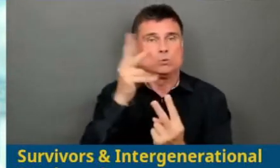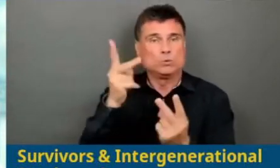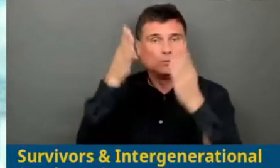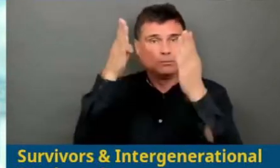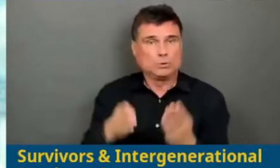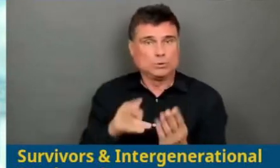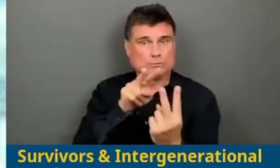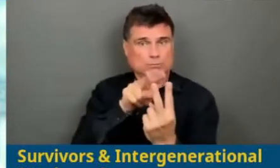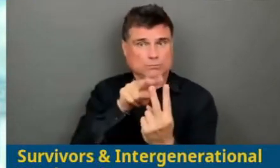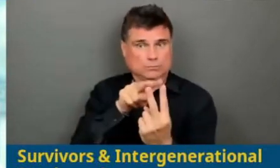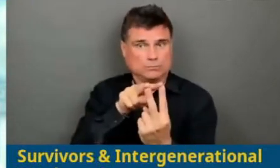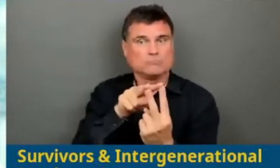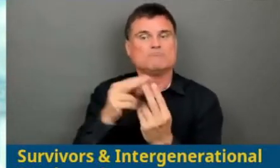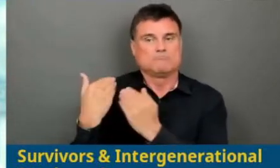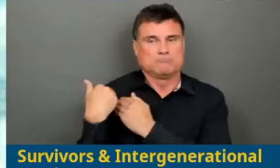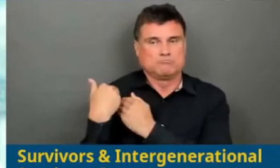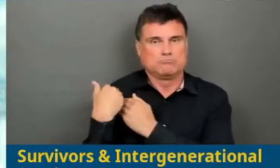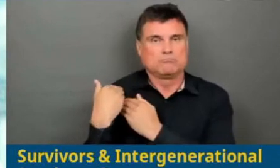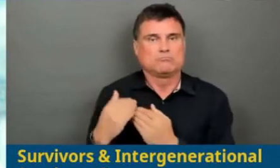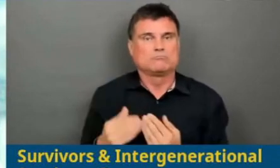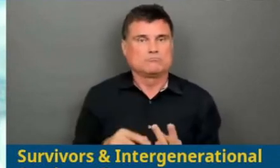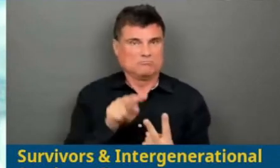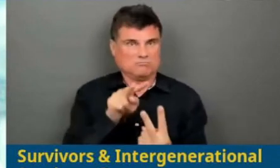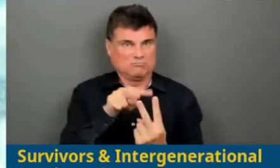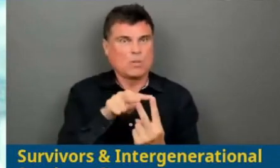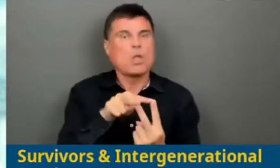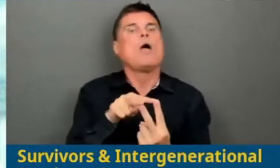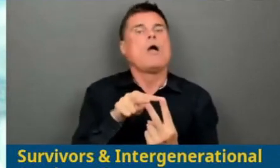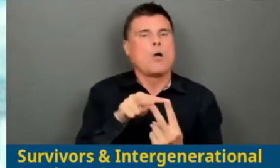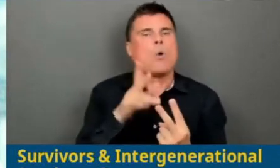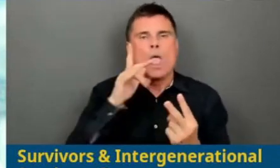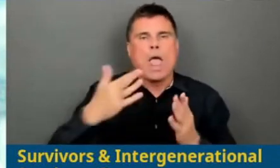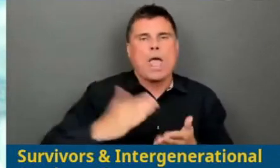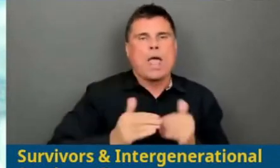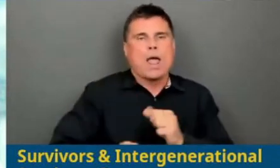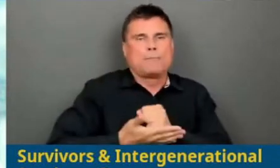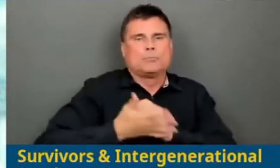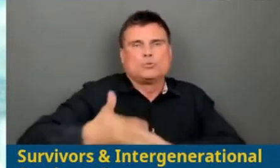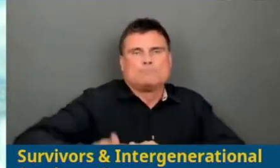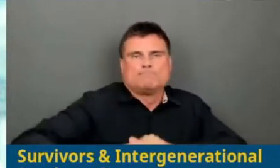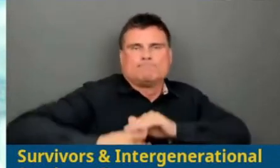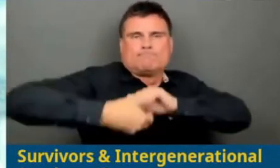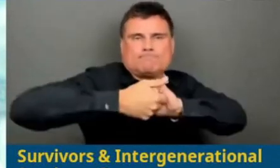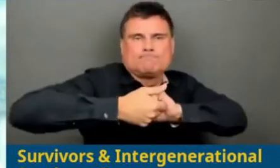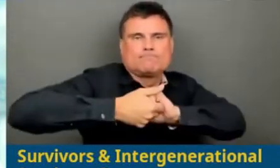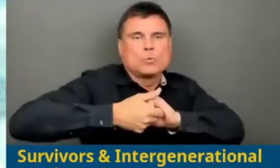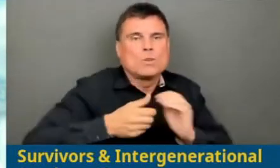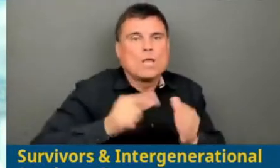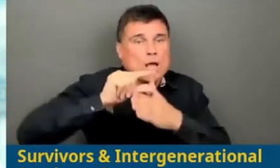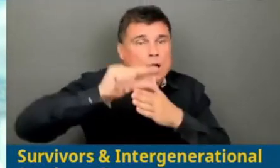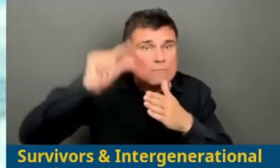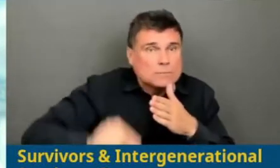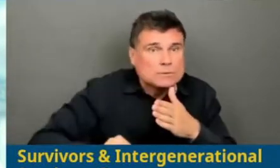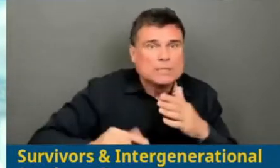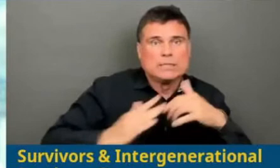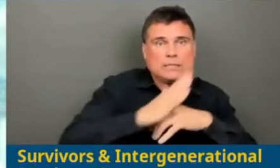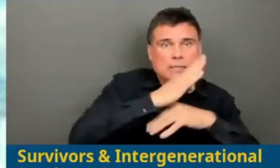just that. They will help us build better relationships between governments and First Nations so that we can